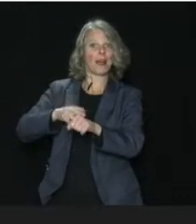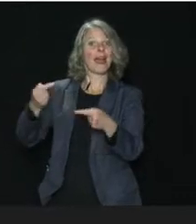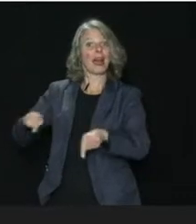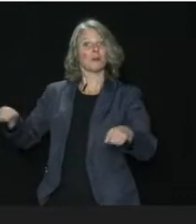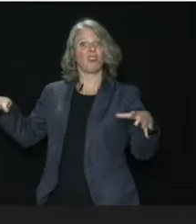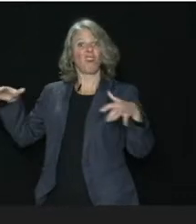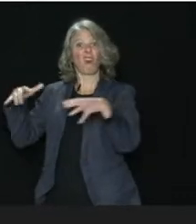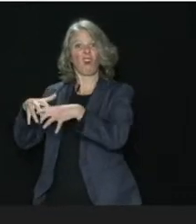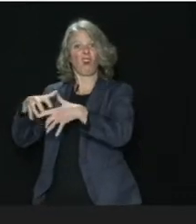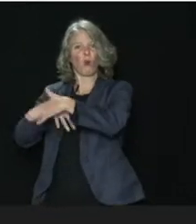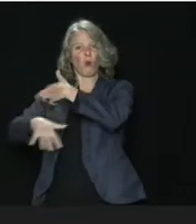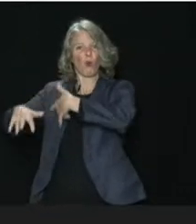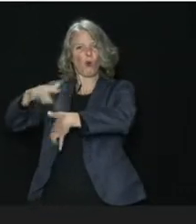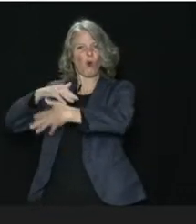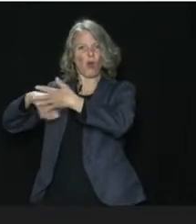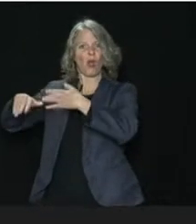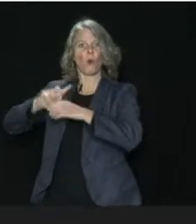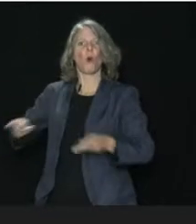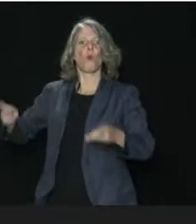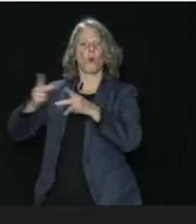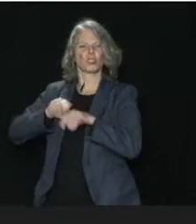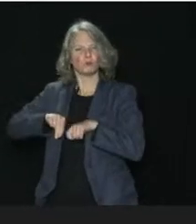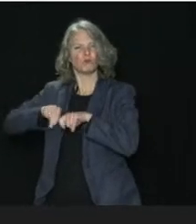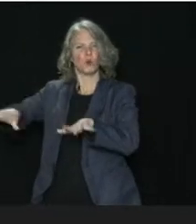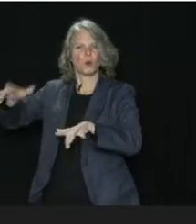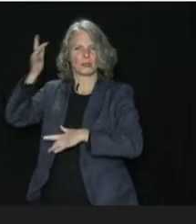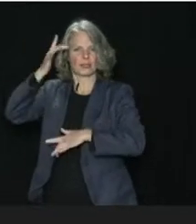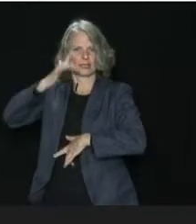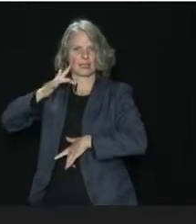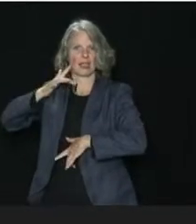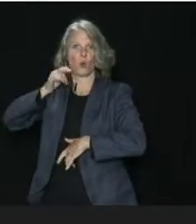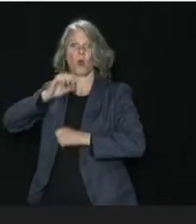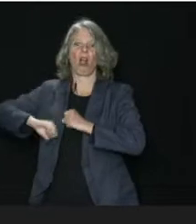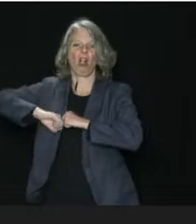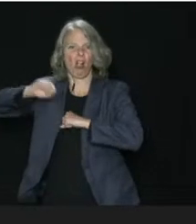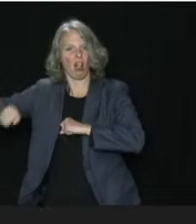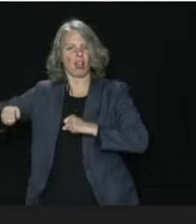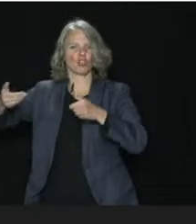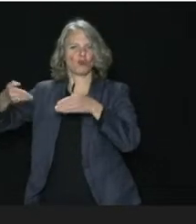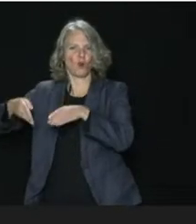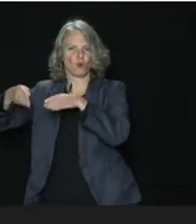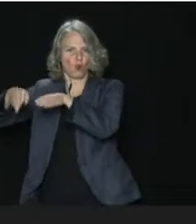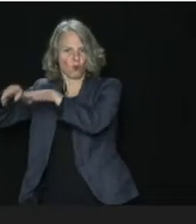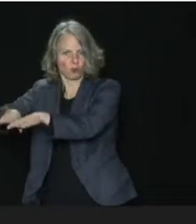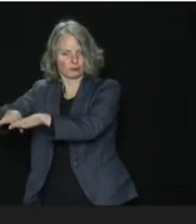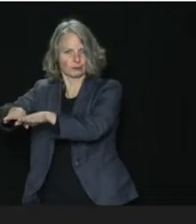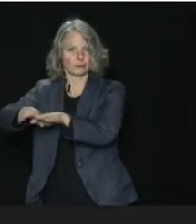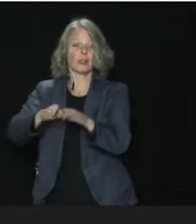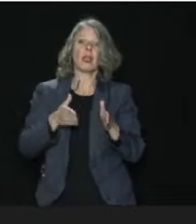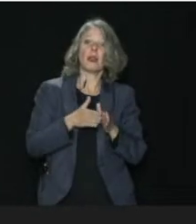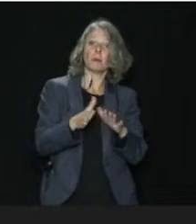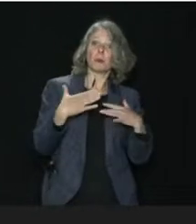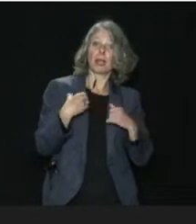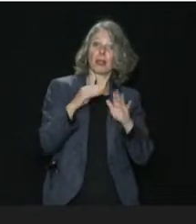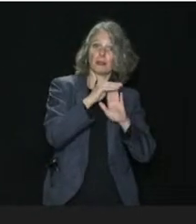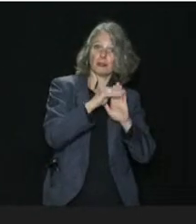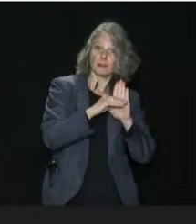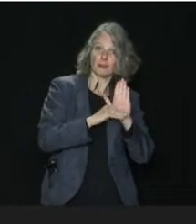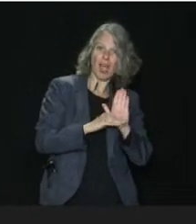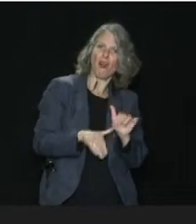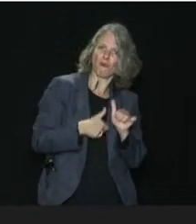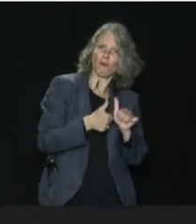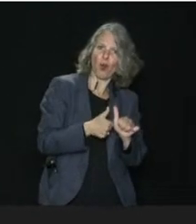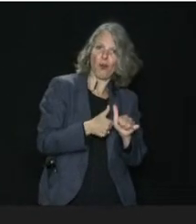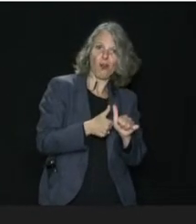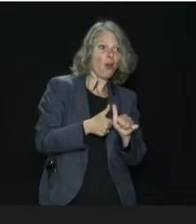the opposite and prolong lockdowns. So follow public health advice, but don't do it for me or for